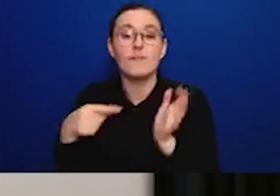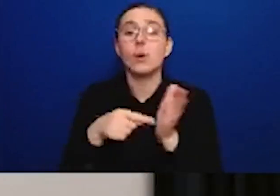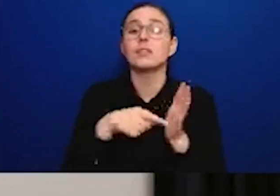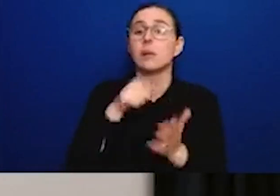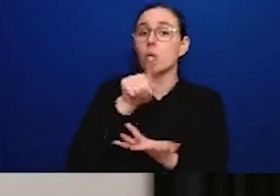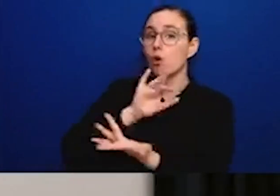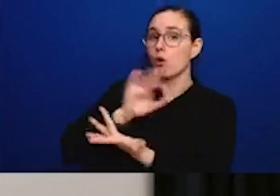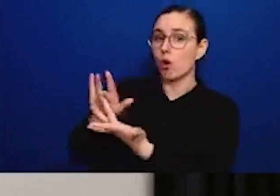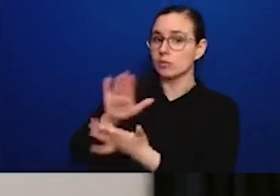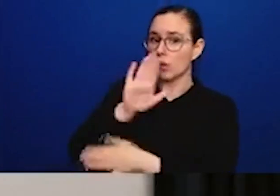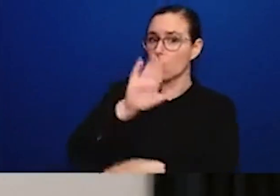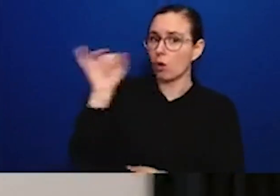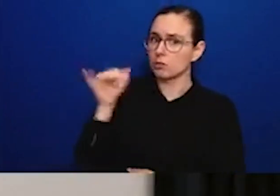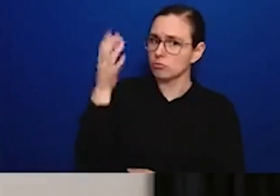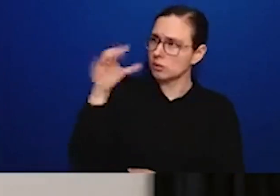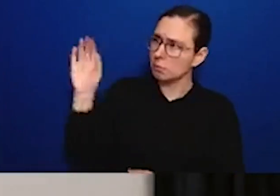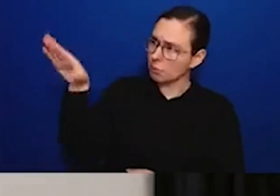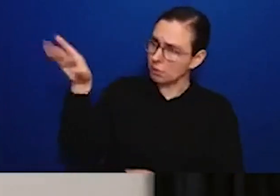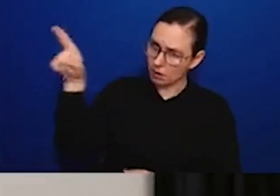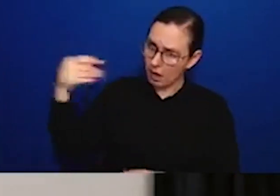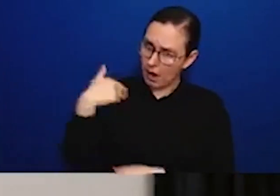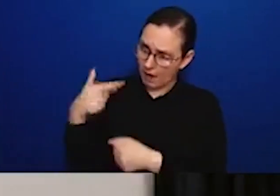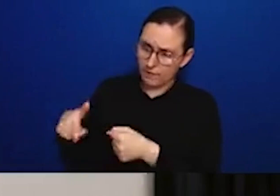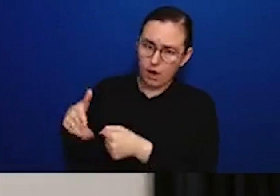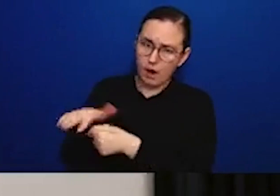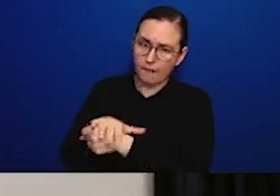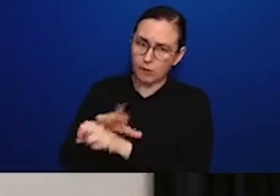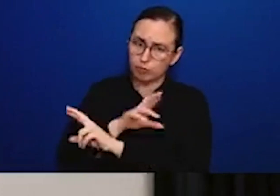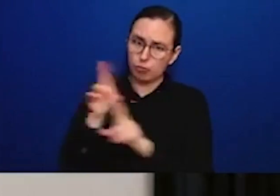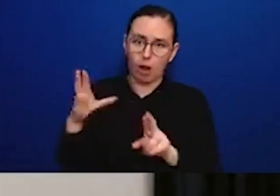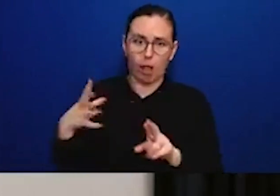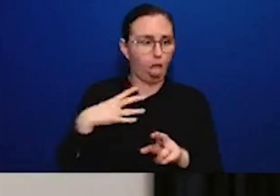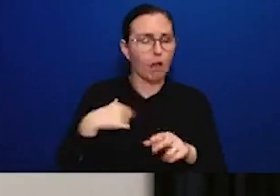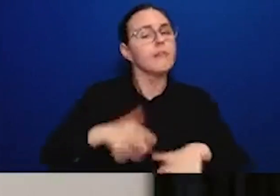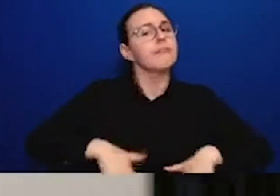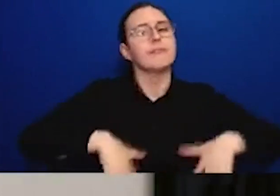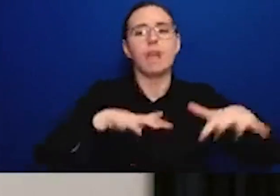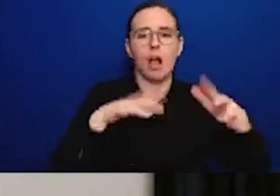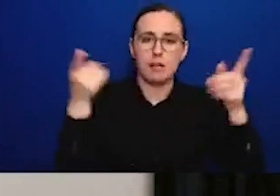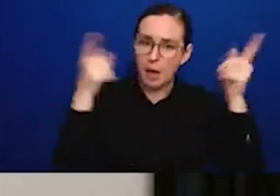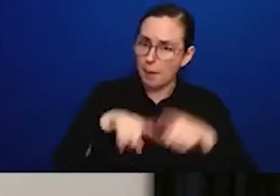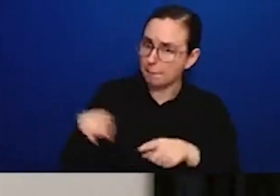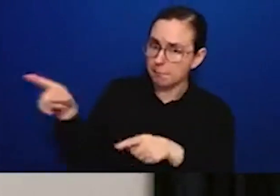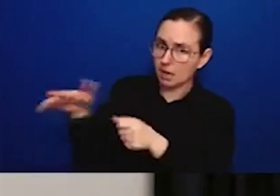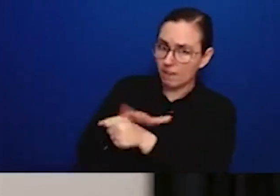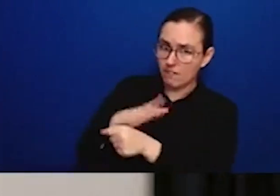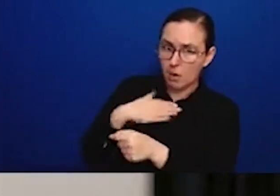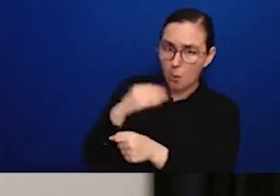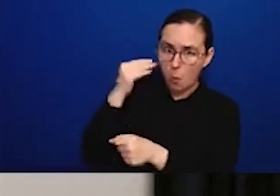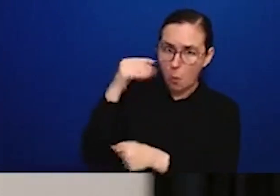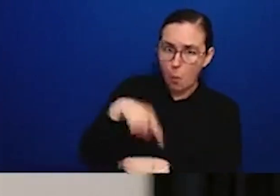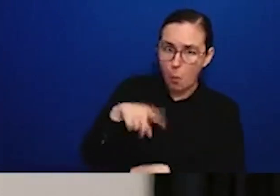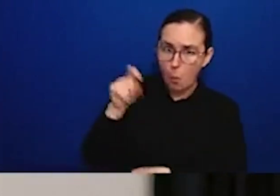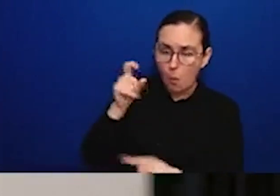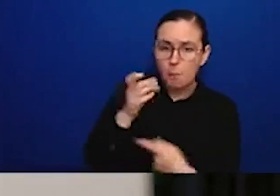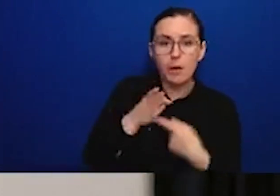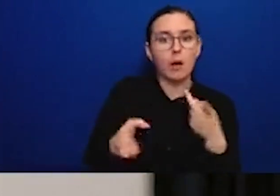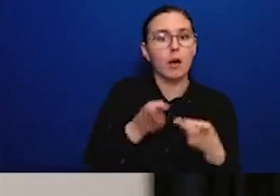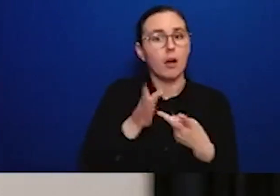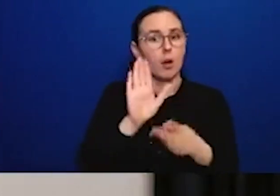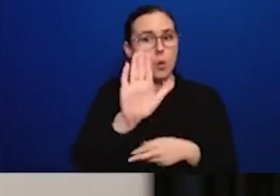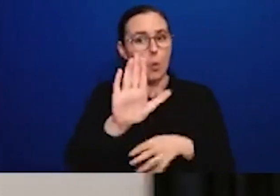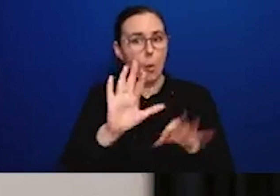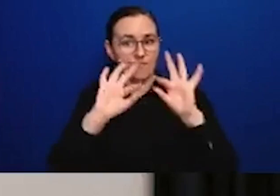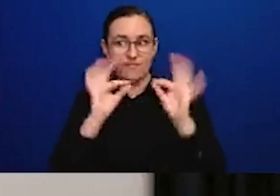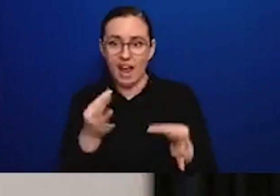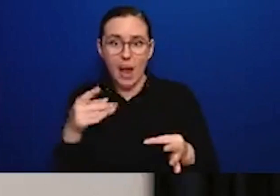and go bags for each member of your household with the essentials you'll need if you're asked to evacuate. Protect your home by moving